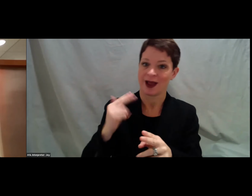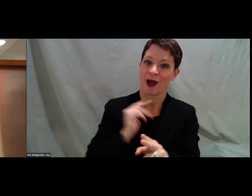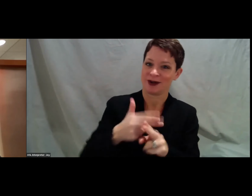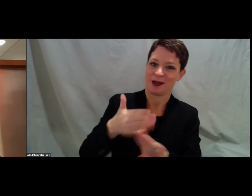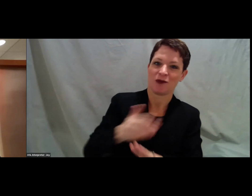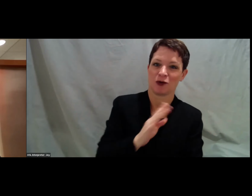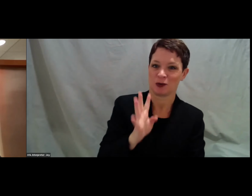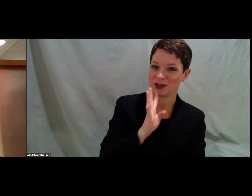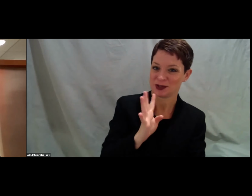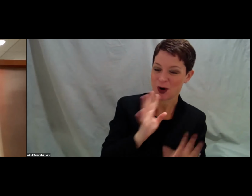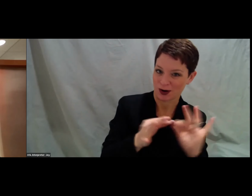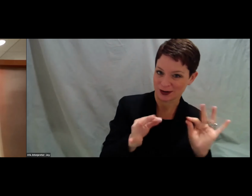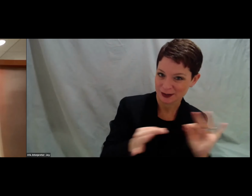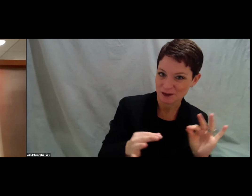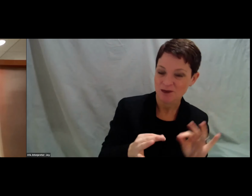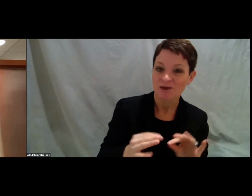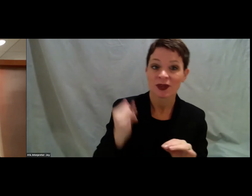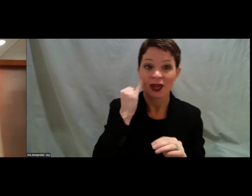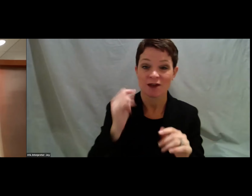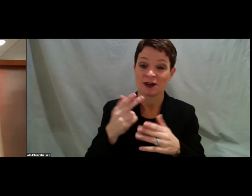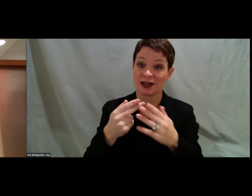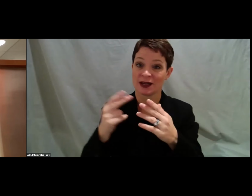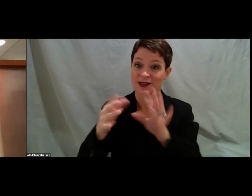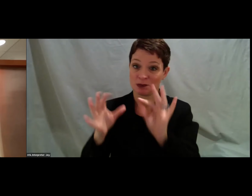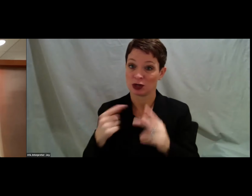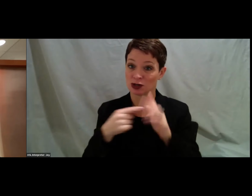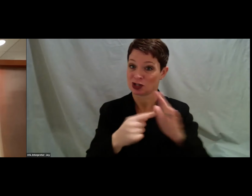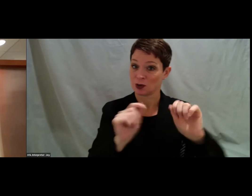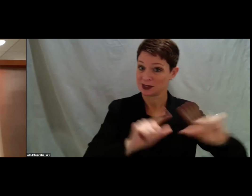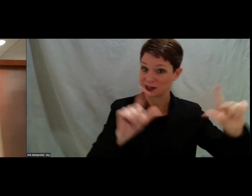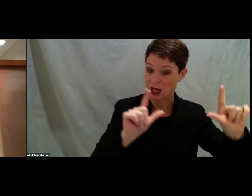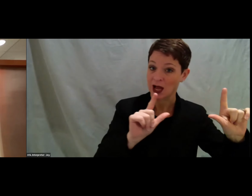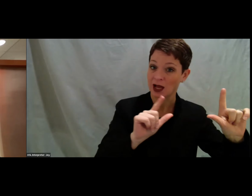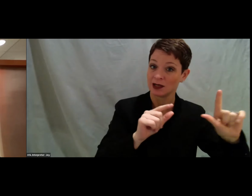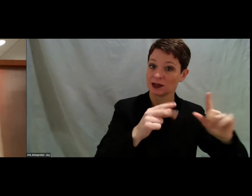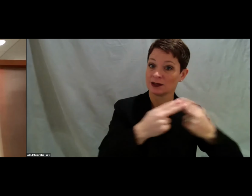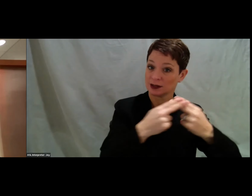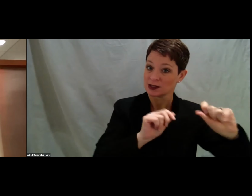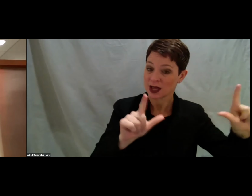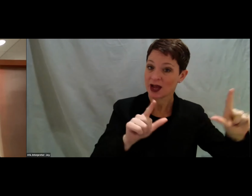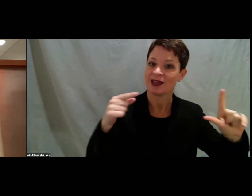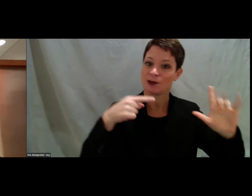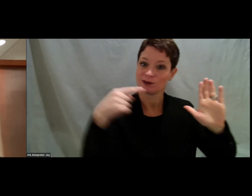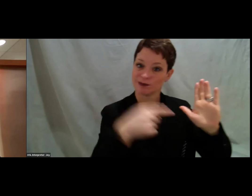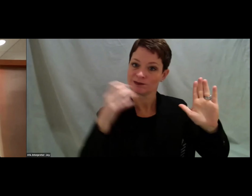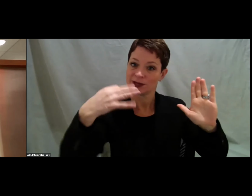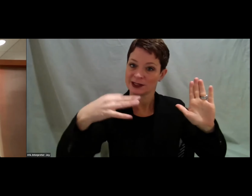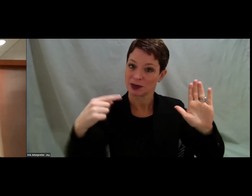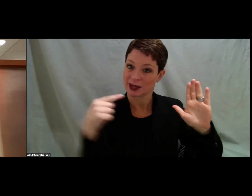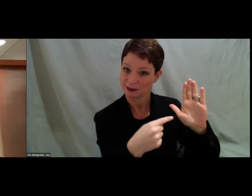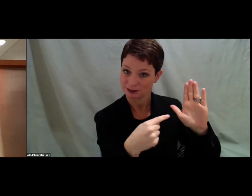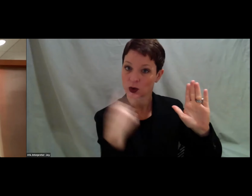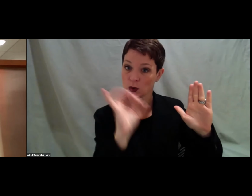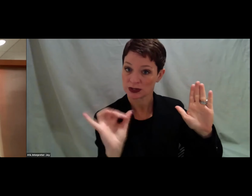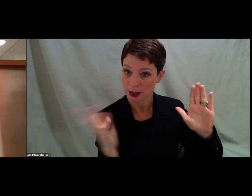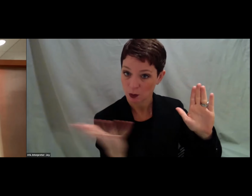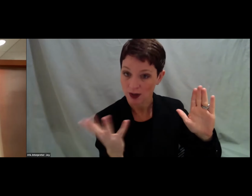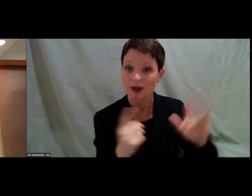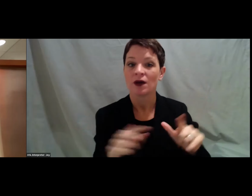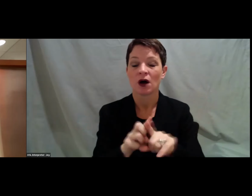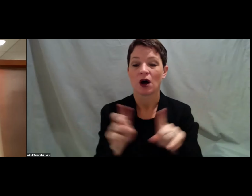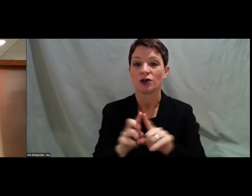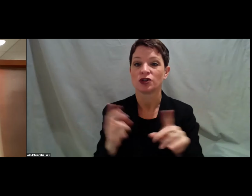speak. If a speaker shows a slide, they will describe and explain what is on that slide. And we encourage participants